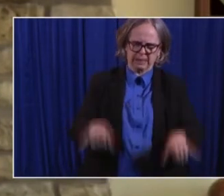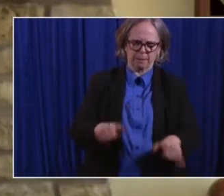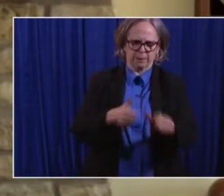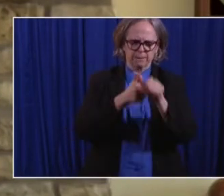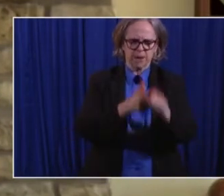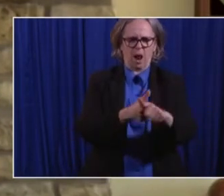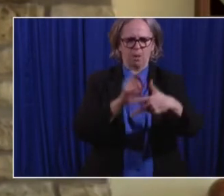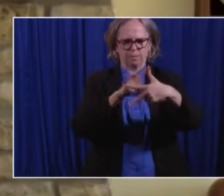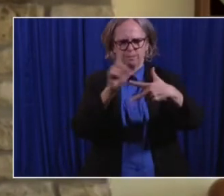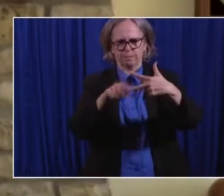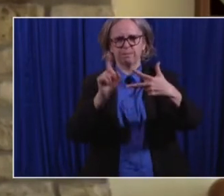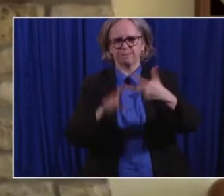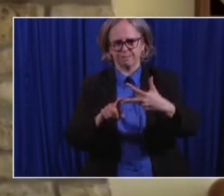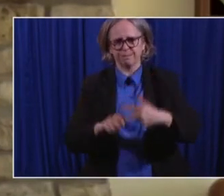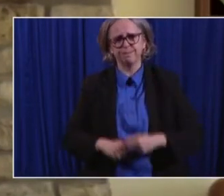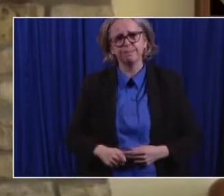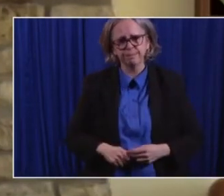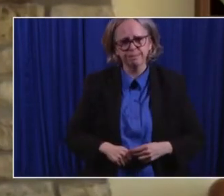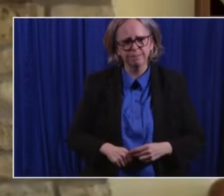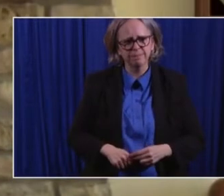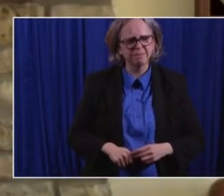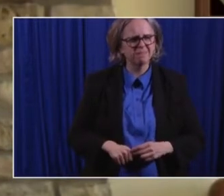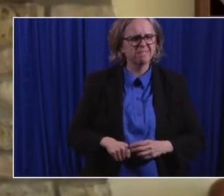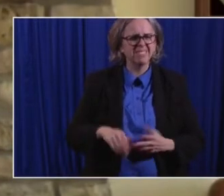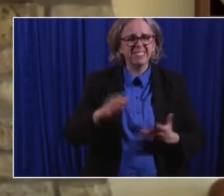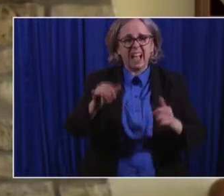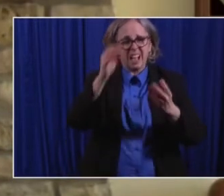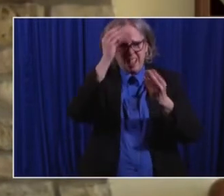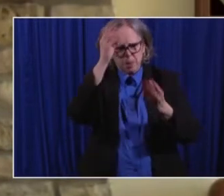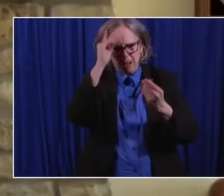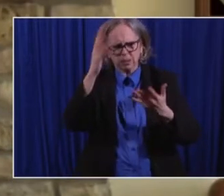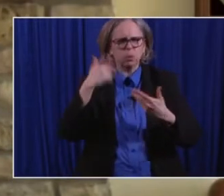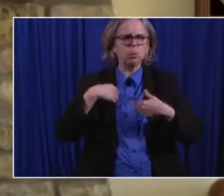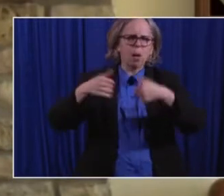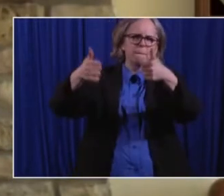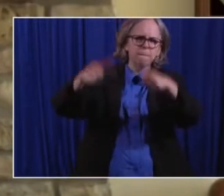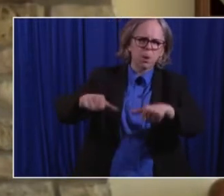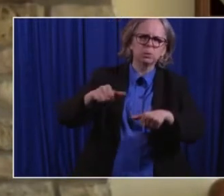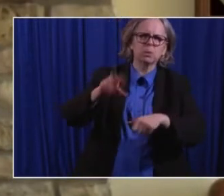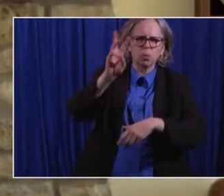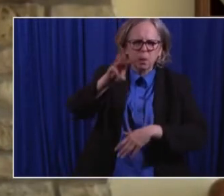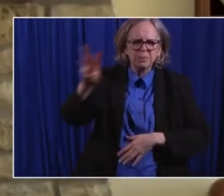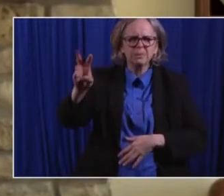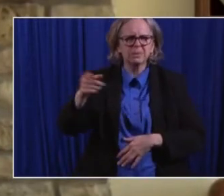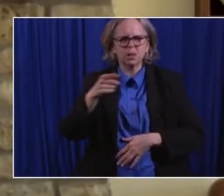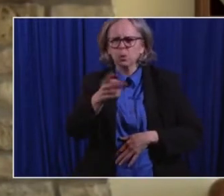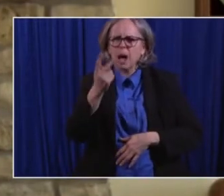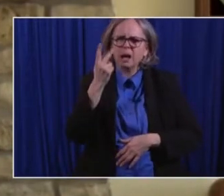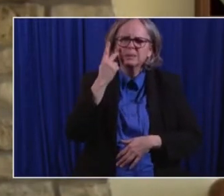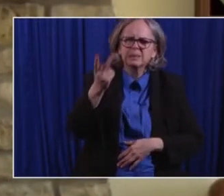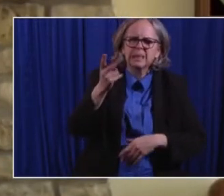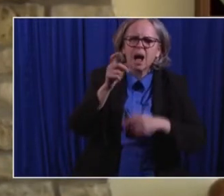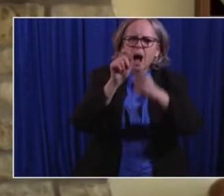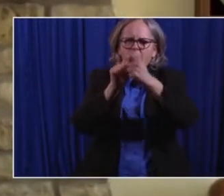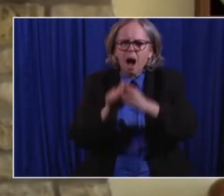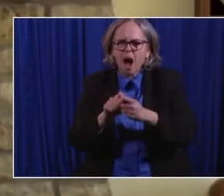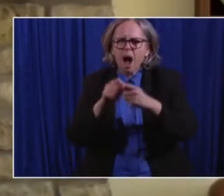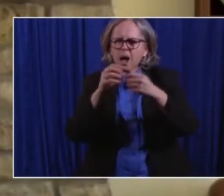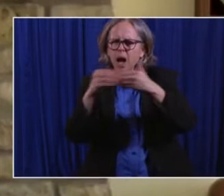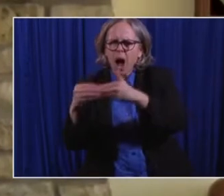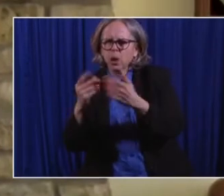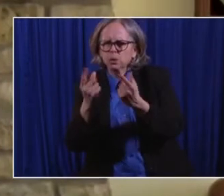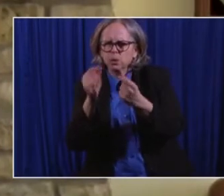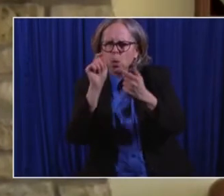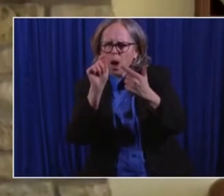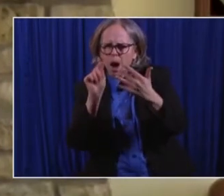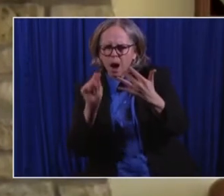And we will be putting these out in the next several days, the specifics of this. But I just wanted to tell people this is coming.